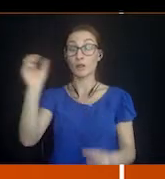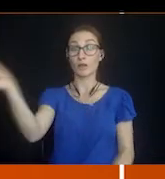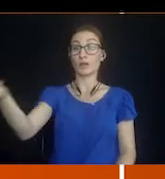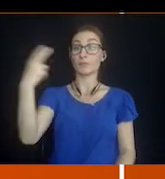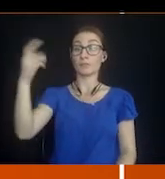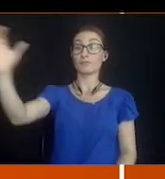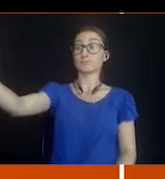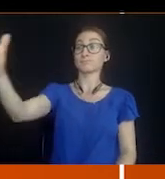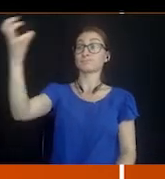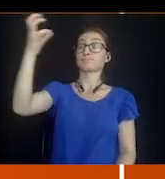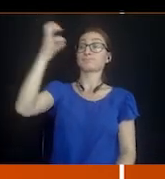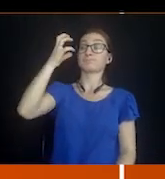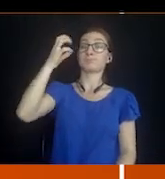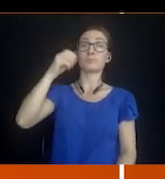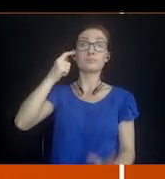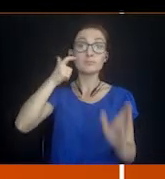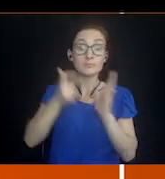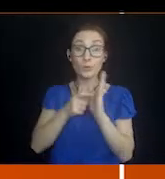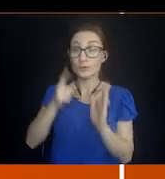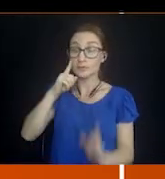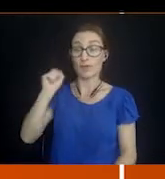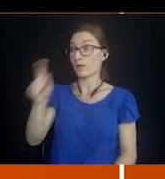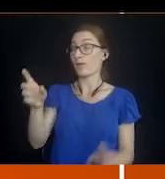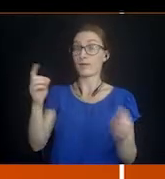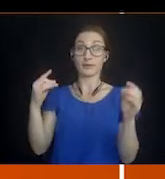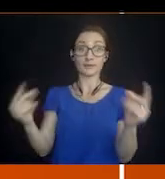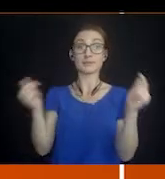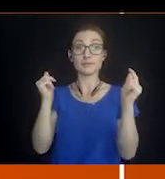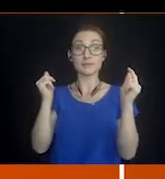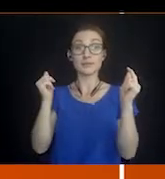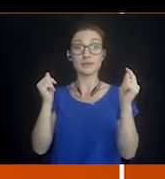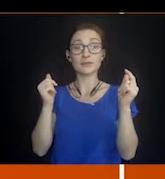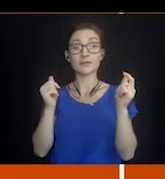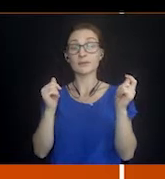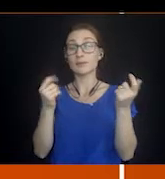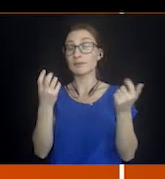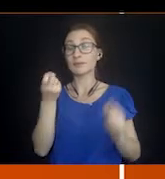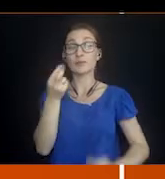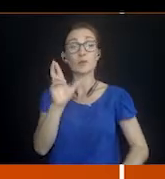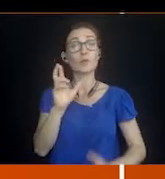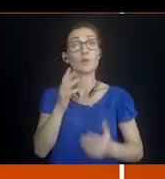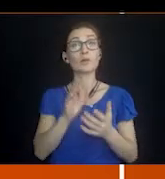like a ball comes at your face and you notice it instantly,